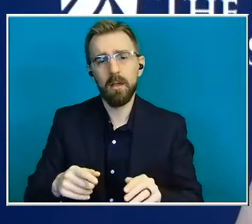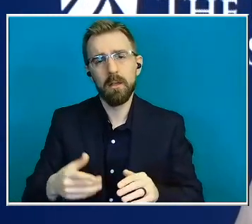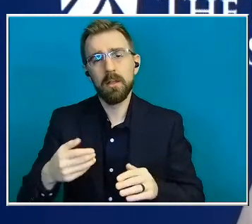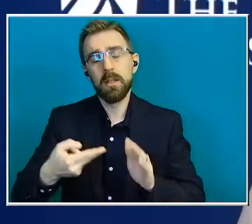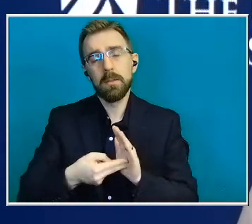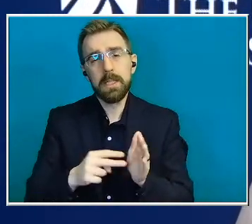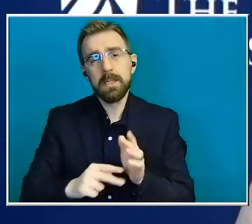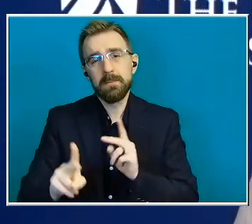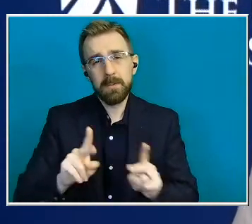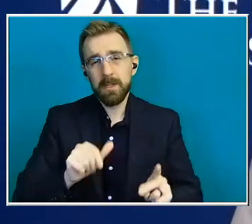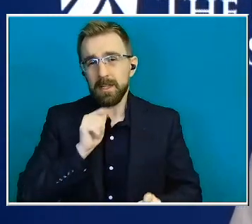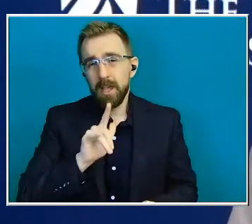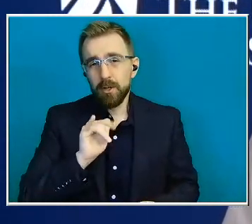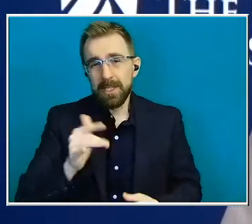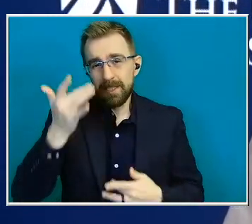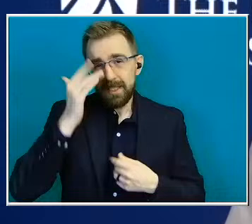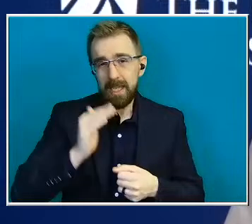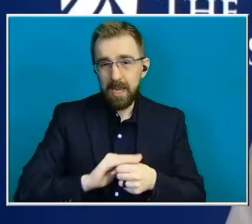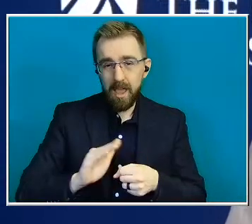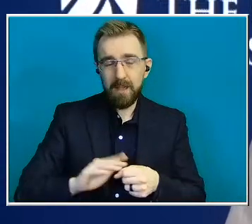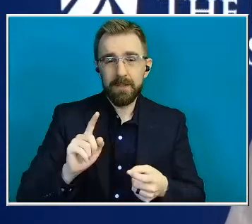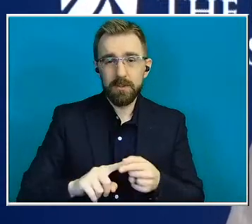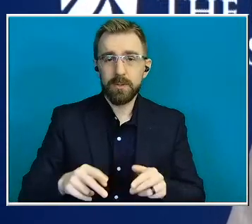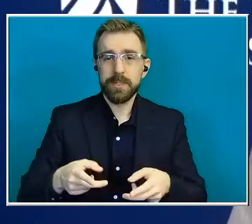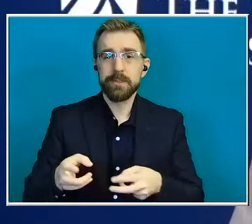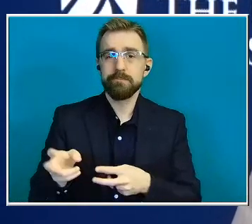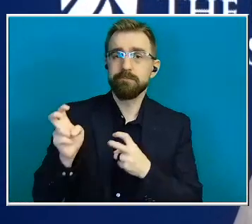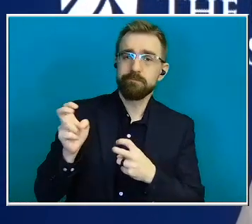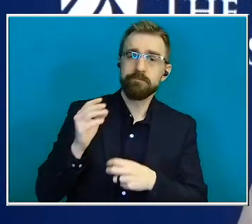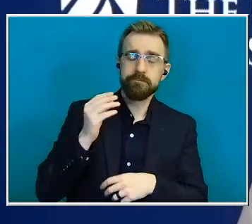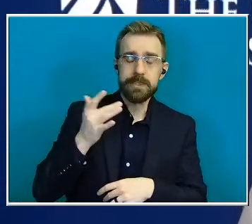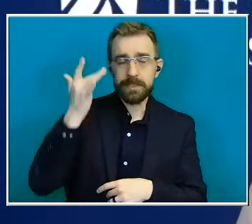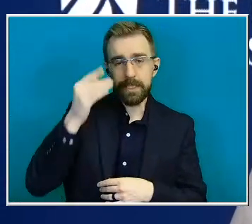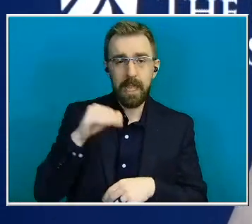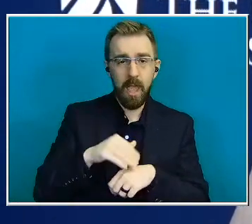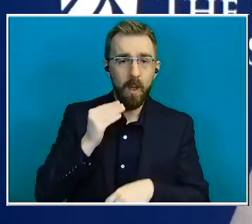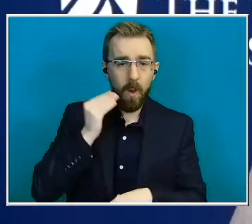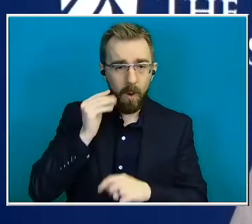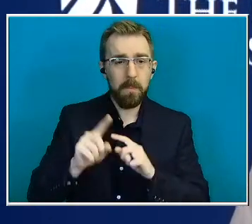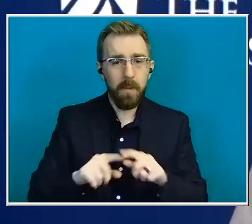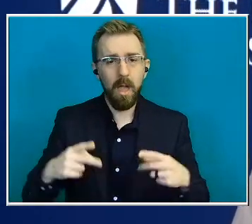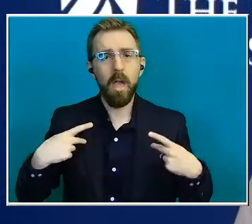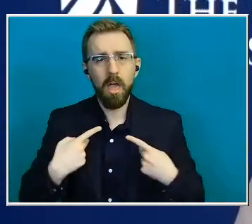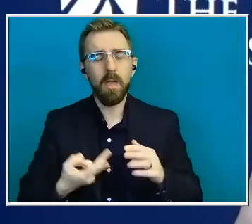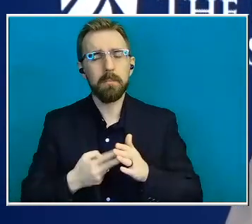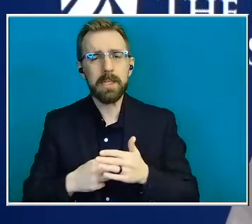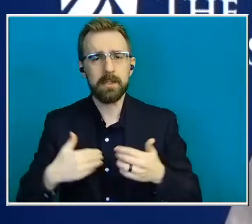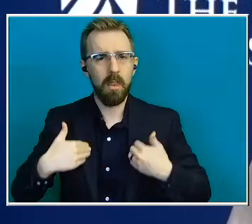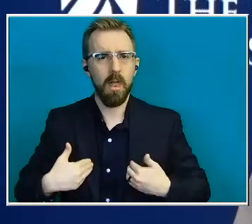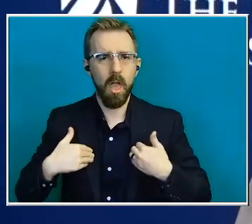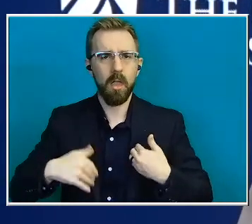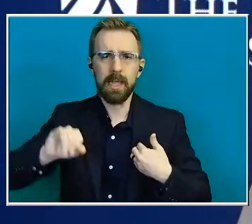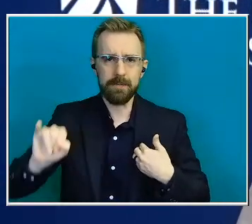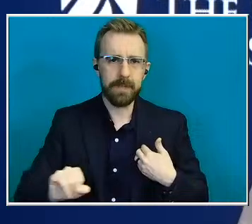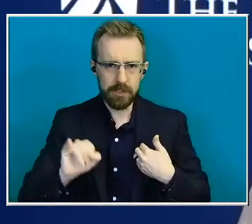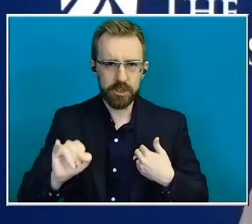ill enough to be in bed at home sick, but having pneumonia, meaning lung infection. This can be accompanied with high fever, continued cough,